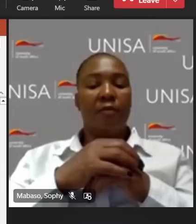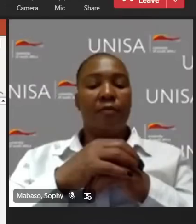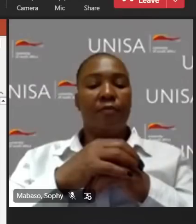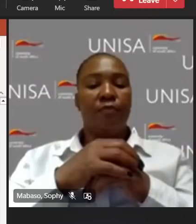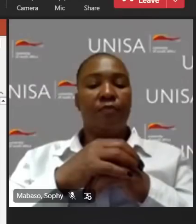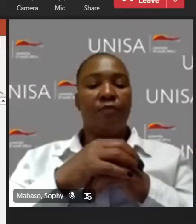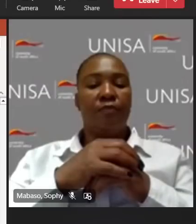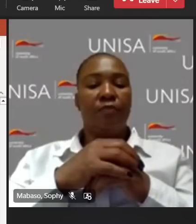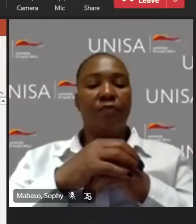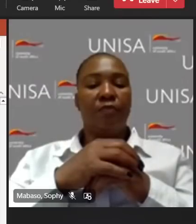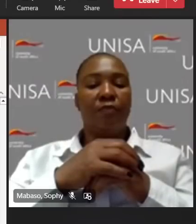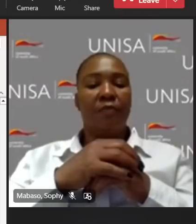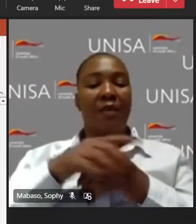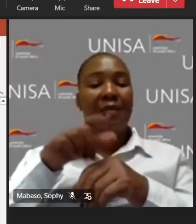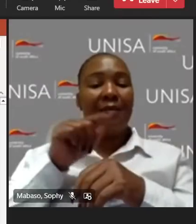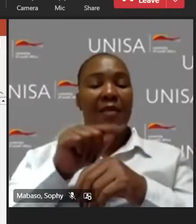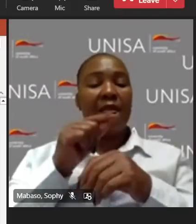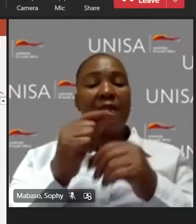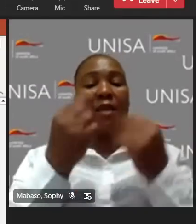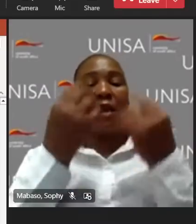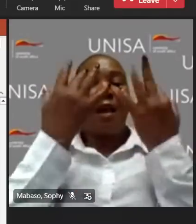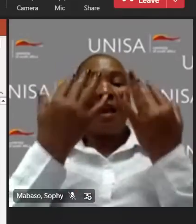Okay, this is the account statement,